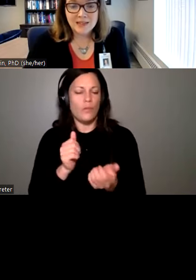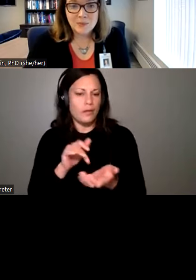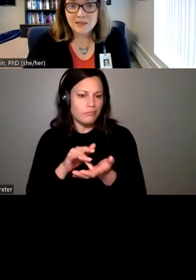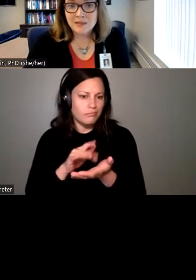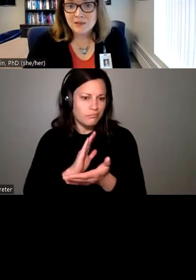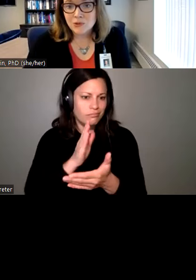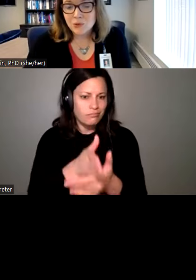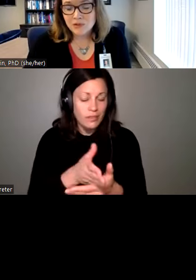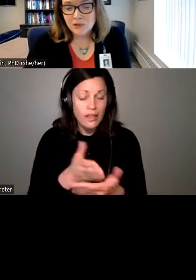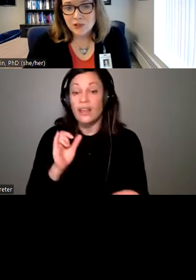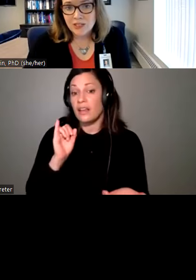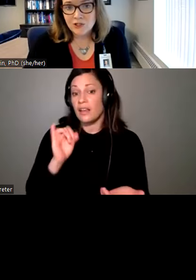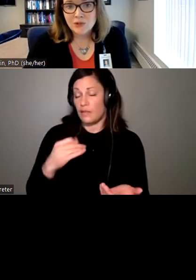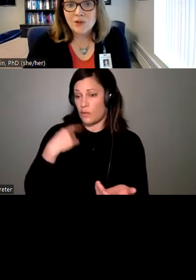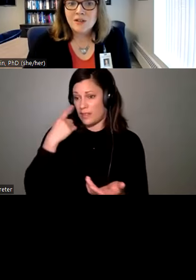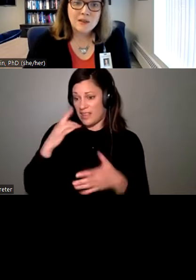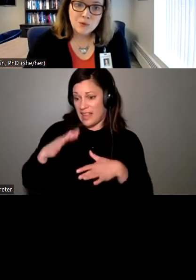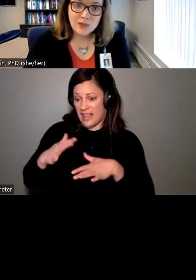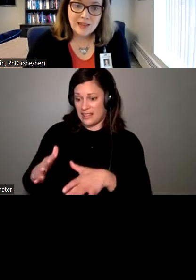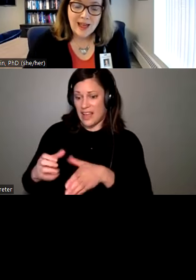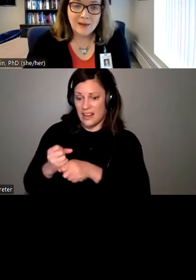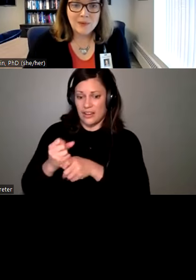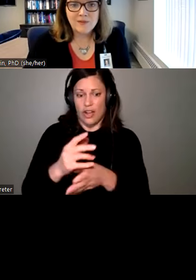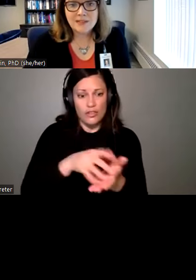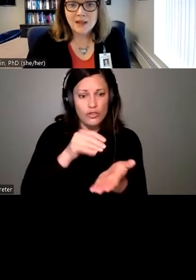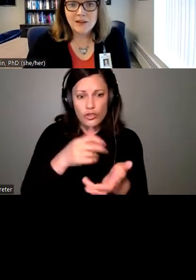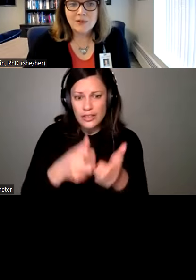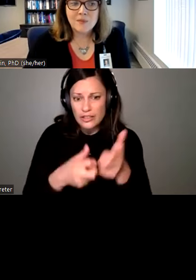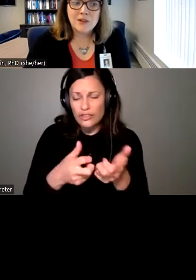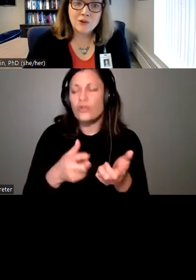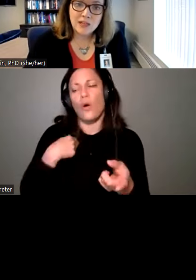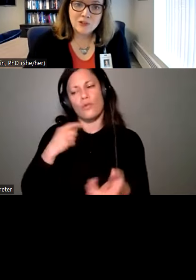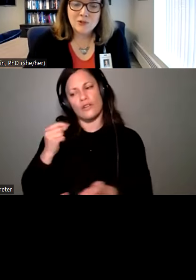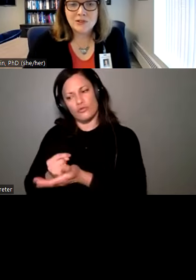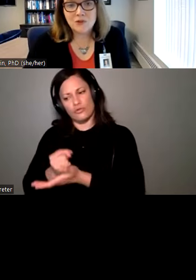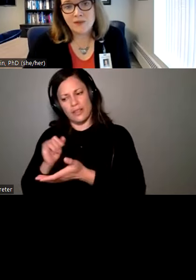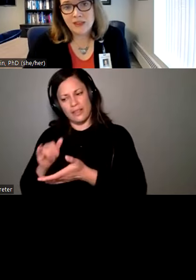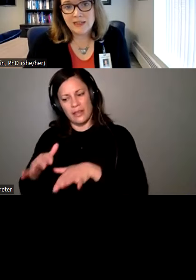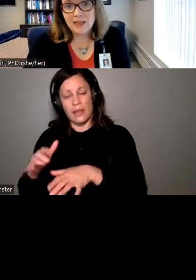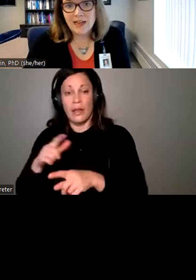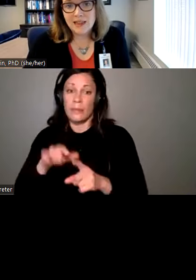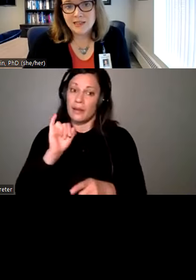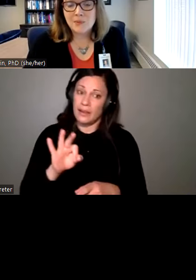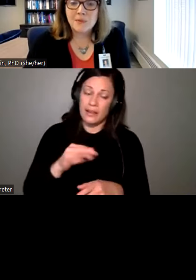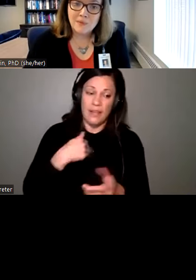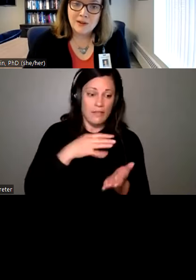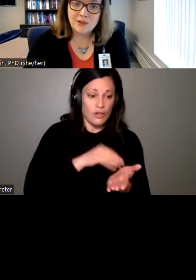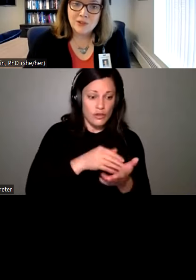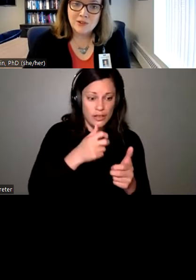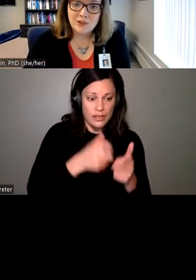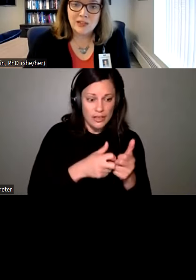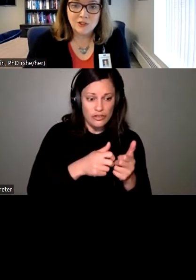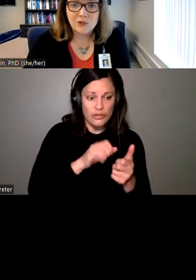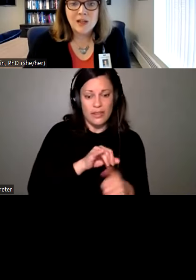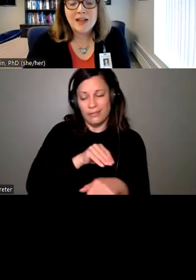anxiety is the source of a learning issue, then we'll treat that. But if it's coming from a learning issue that's driving the anxiety, then it's probably better to